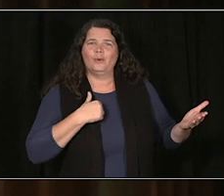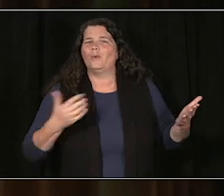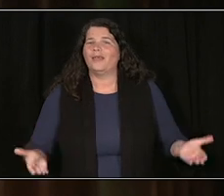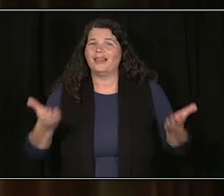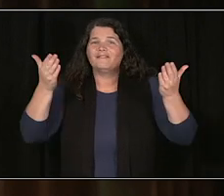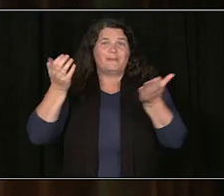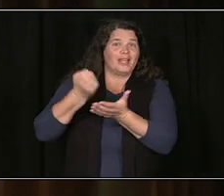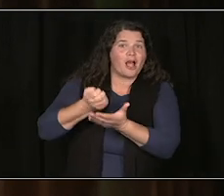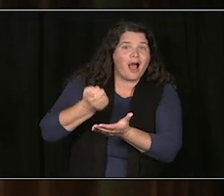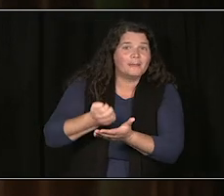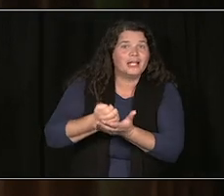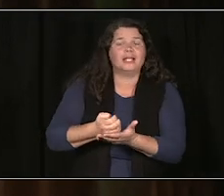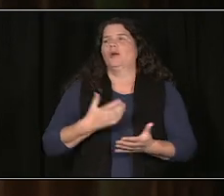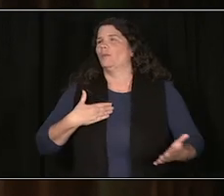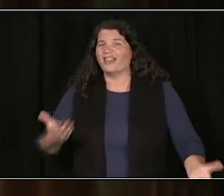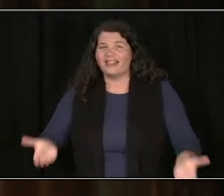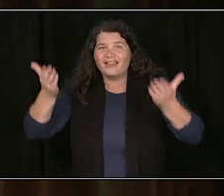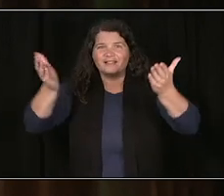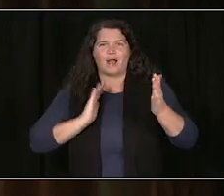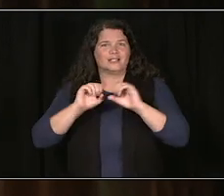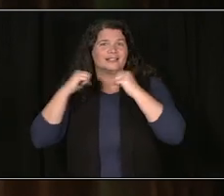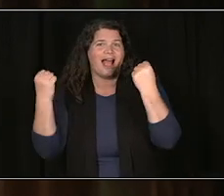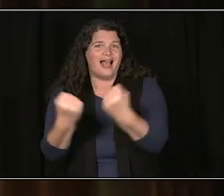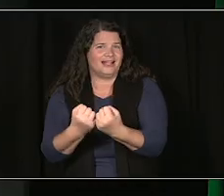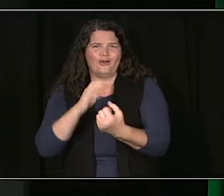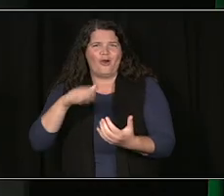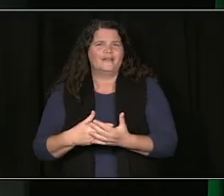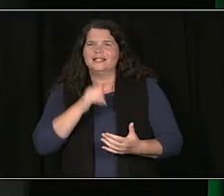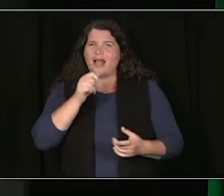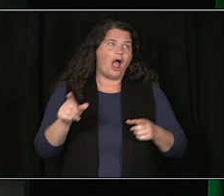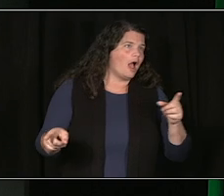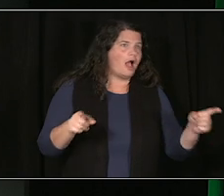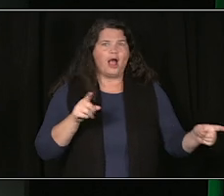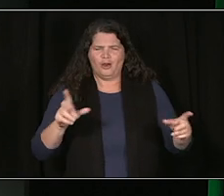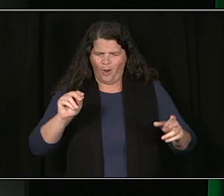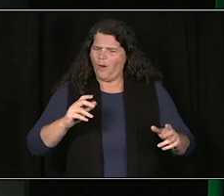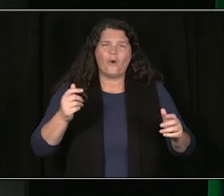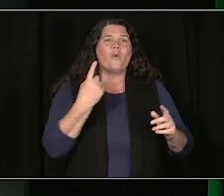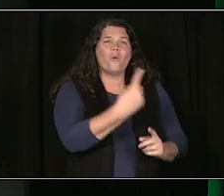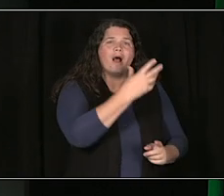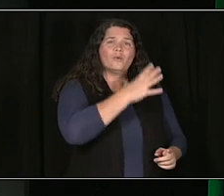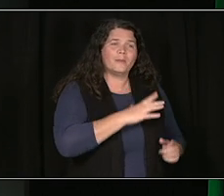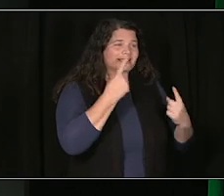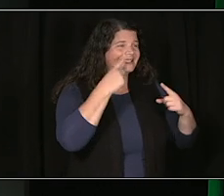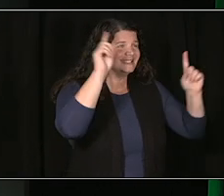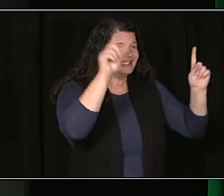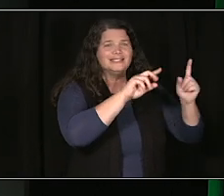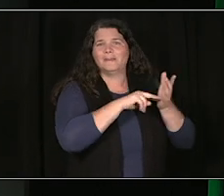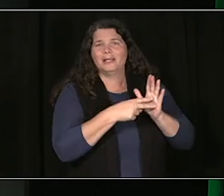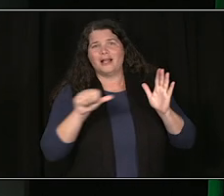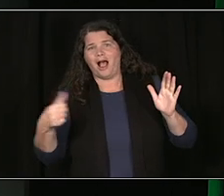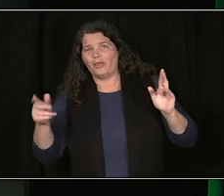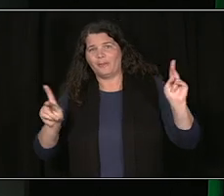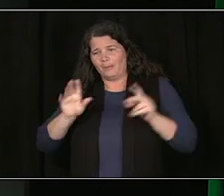economy. We lift up our society. It's not an either or. So when one woman succeeds, it doesn't mean someone